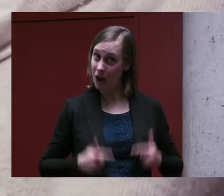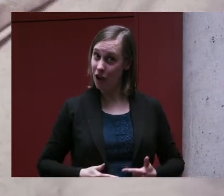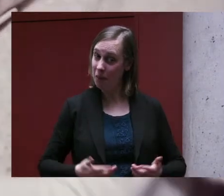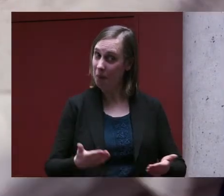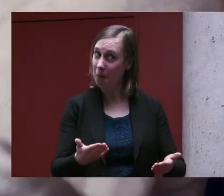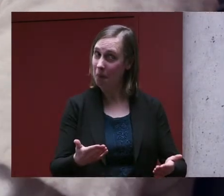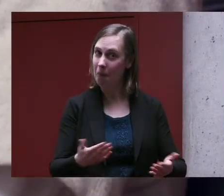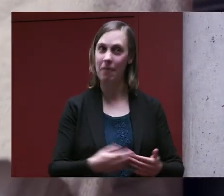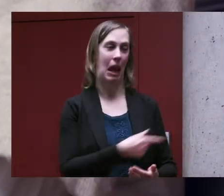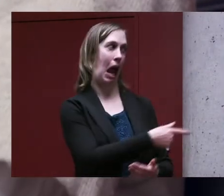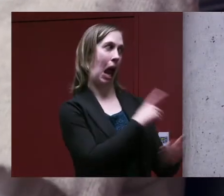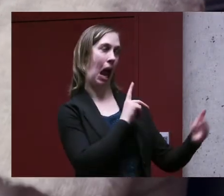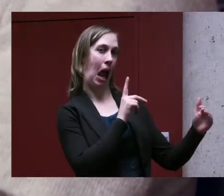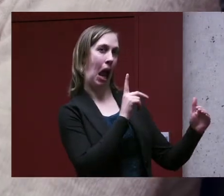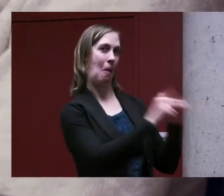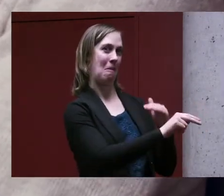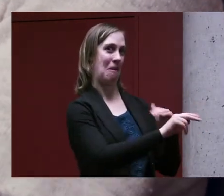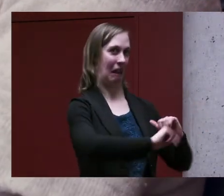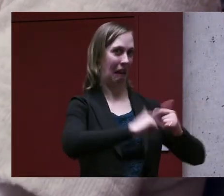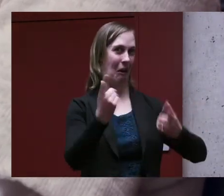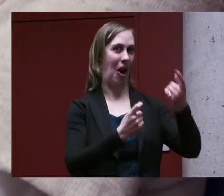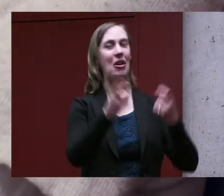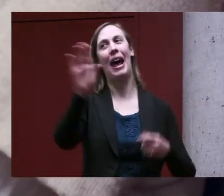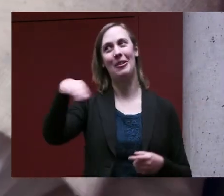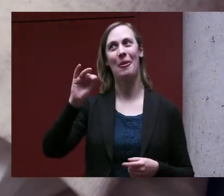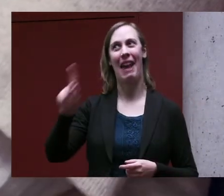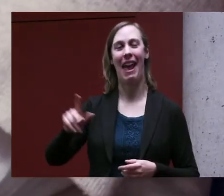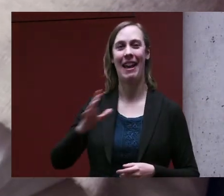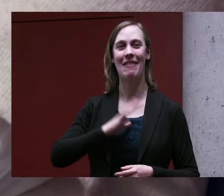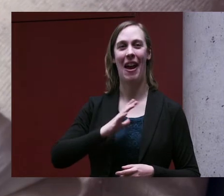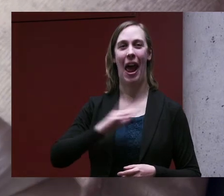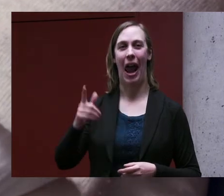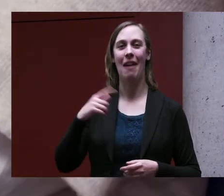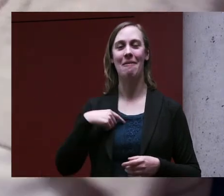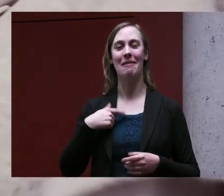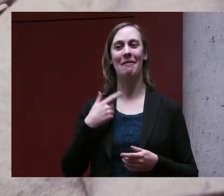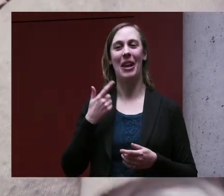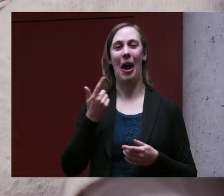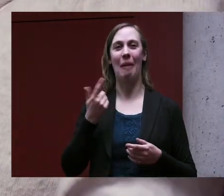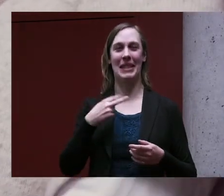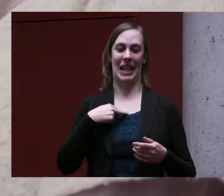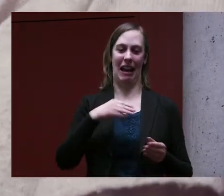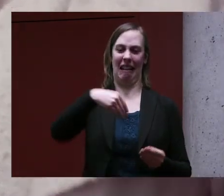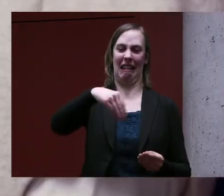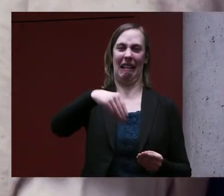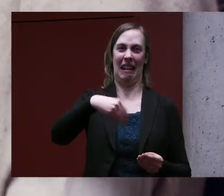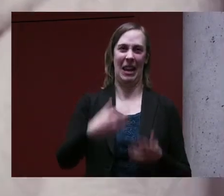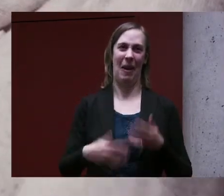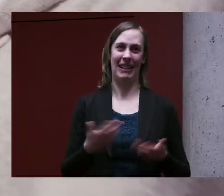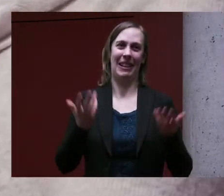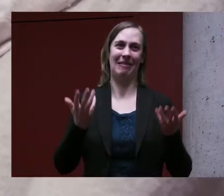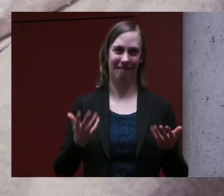I'm going to get you to stop there and then go to questions. Thank you. Actually, it's stuck there, so.